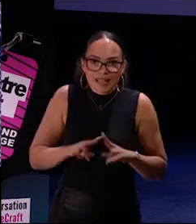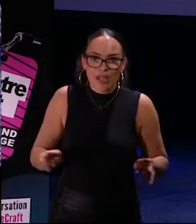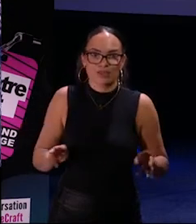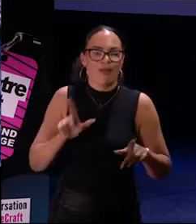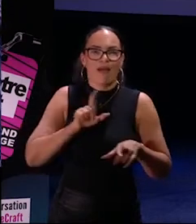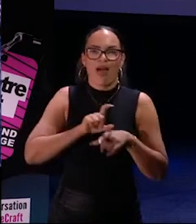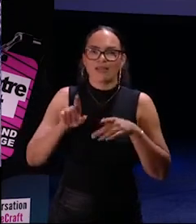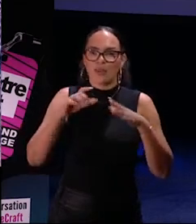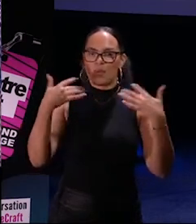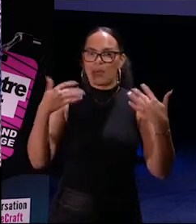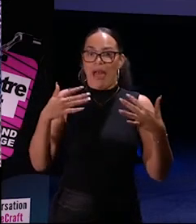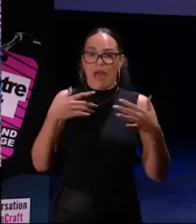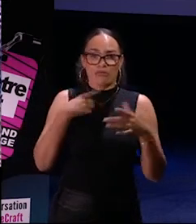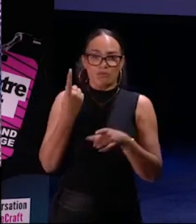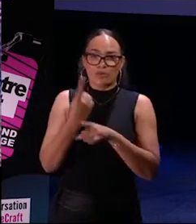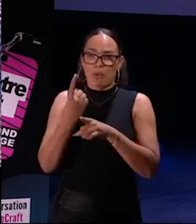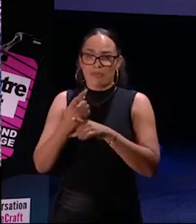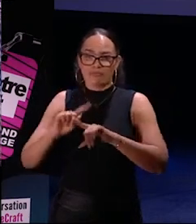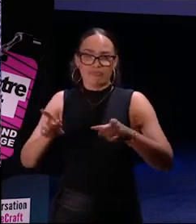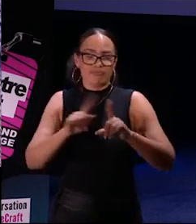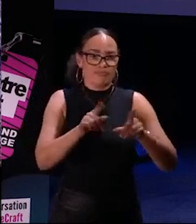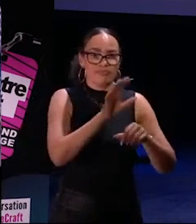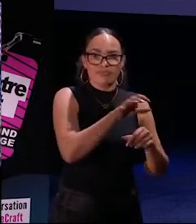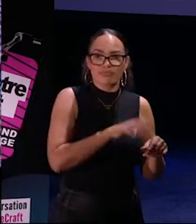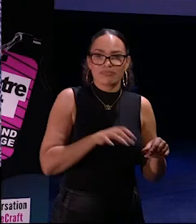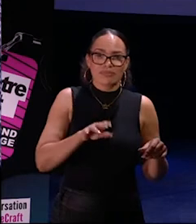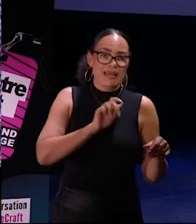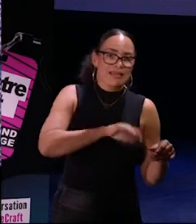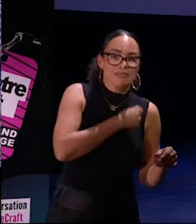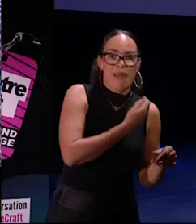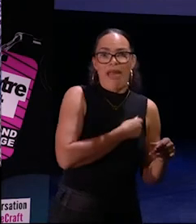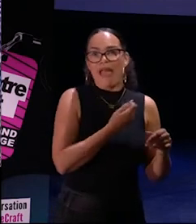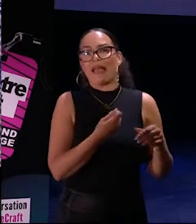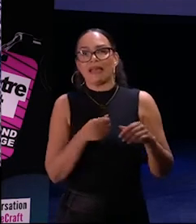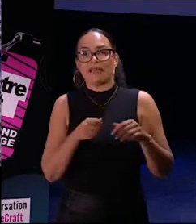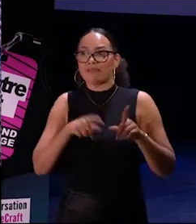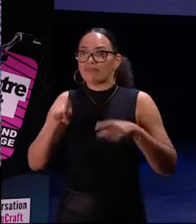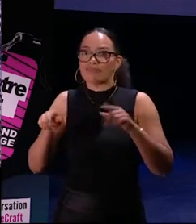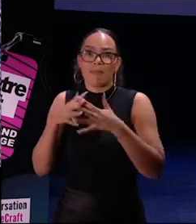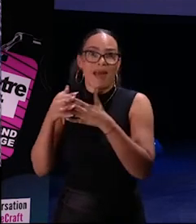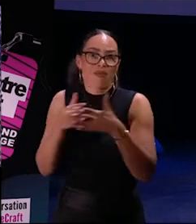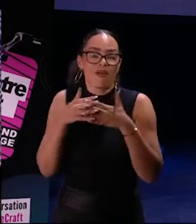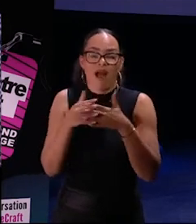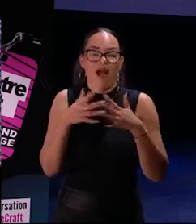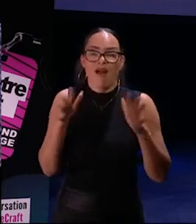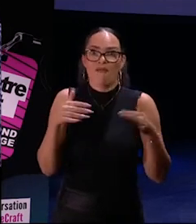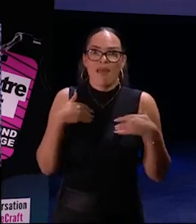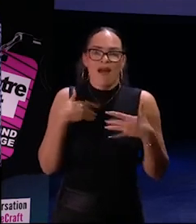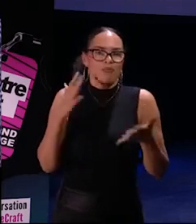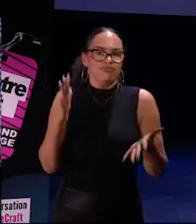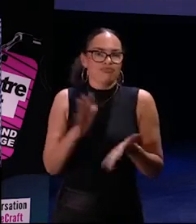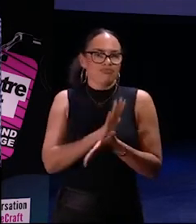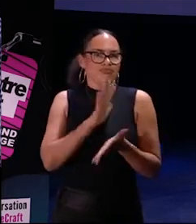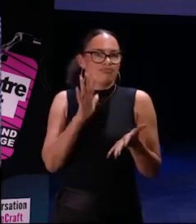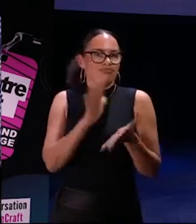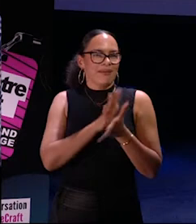you know, I was talking to people in Singapore, in Madrid, in Los Angeles, and la la la. And it was a joy, actually, to work with